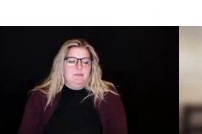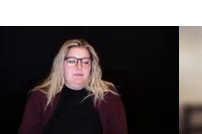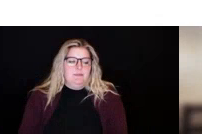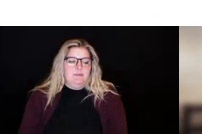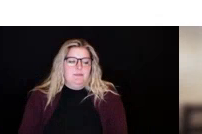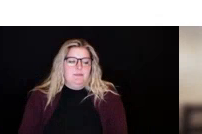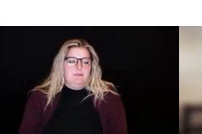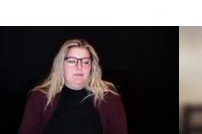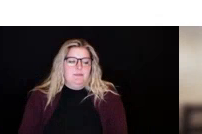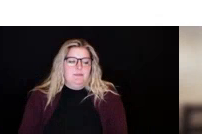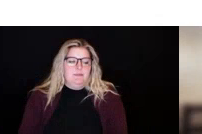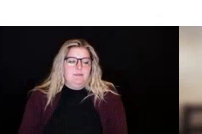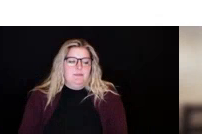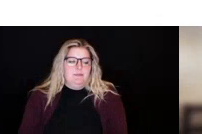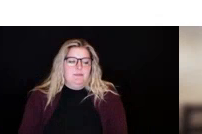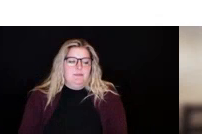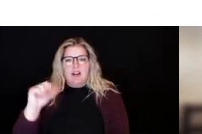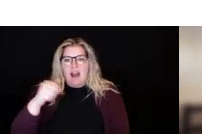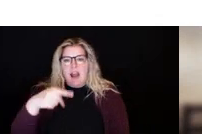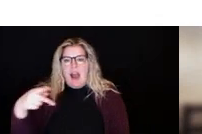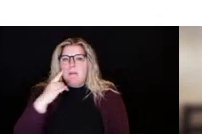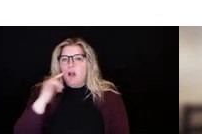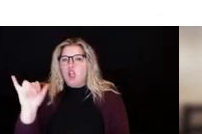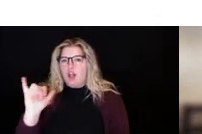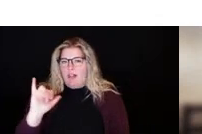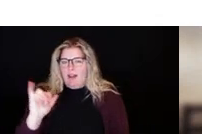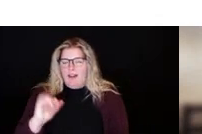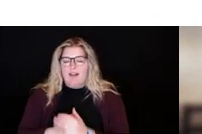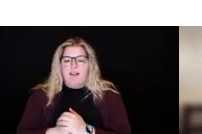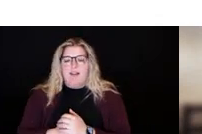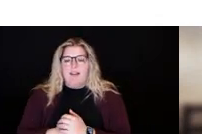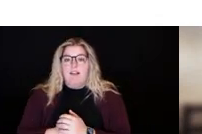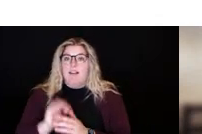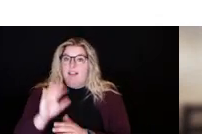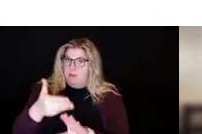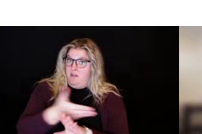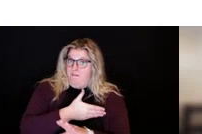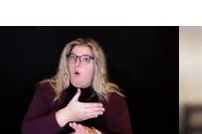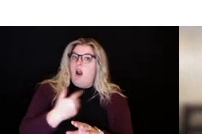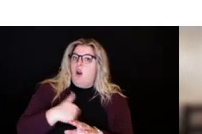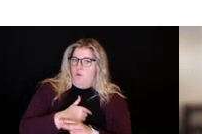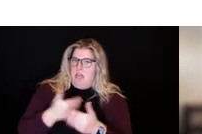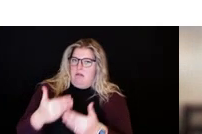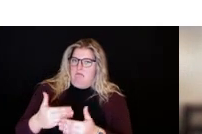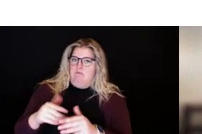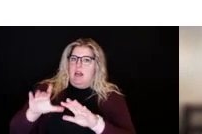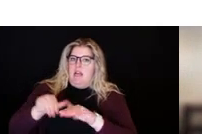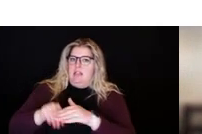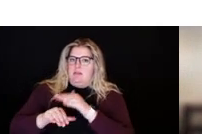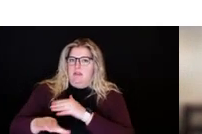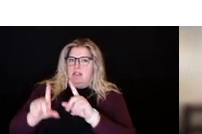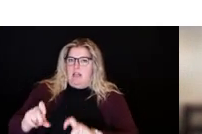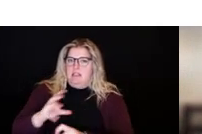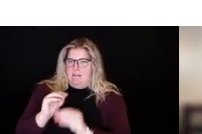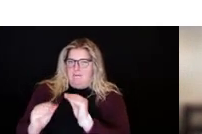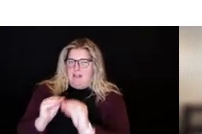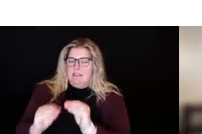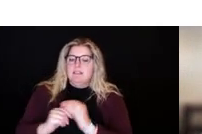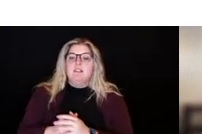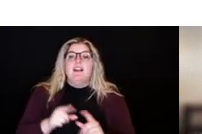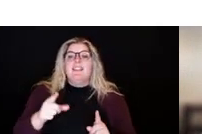of what the app looked like initially before accessibility testing and remediation, when